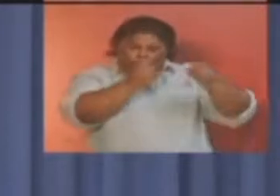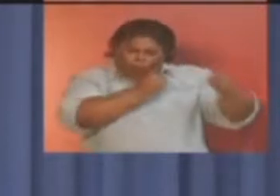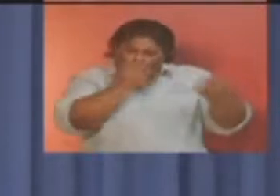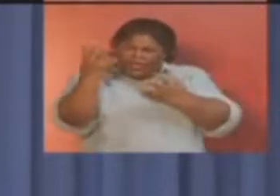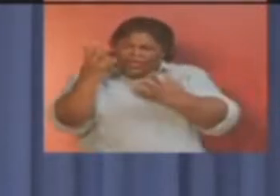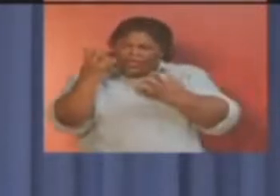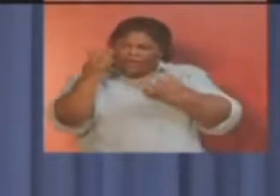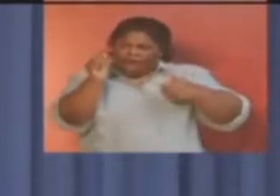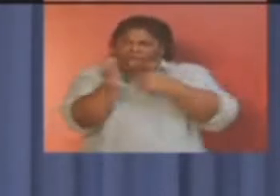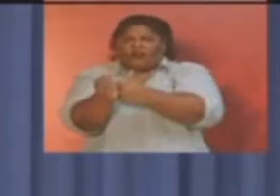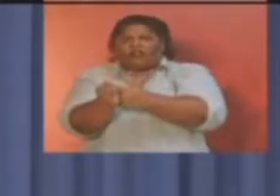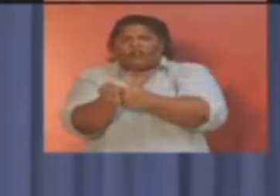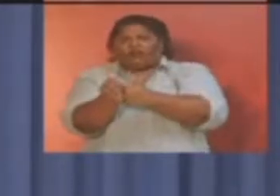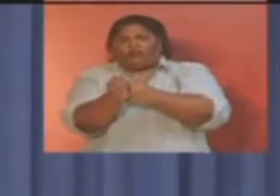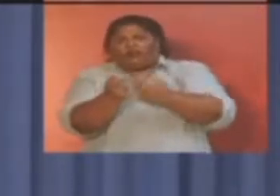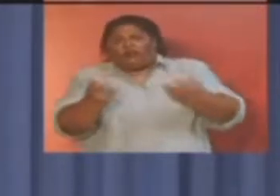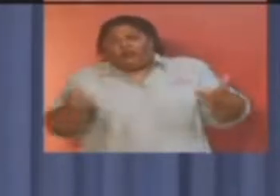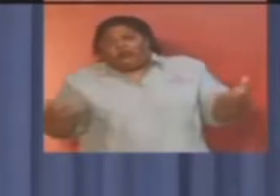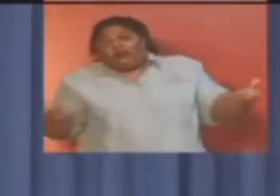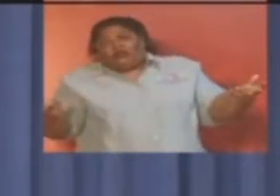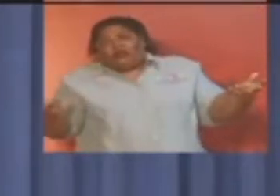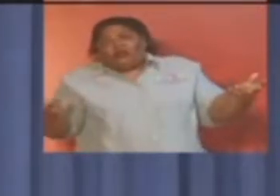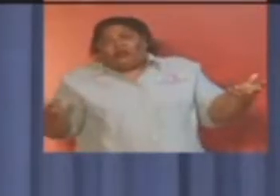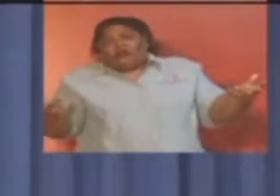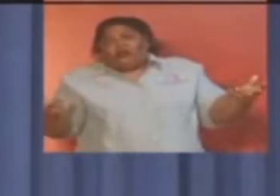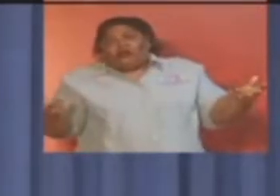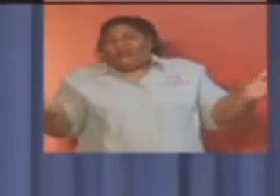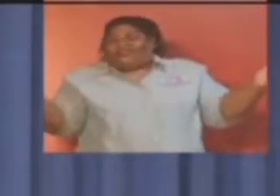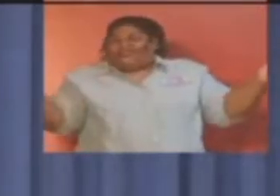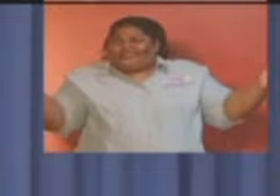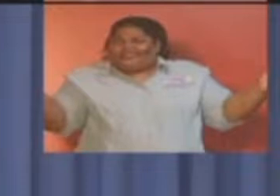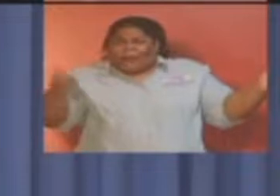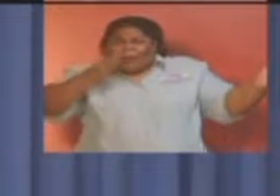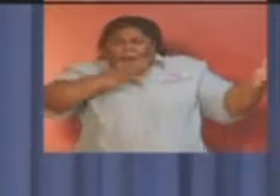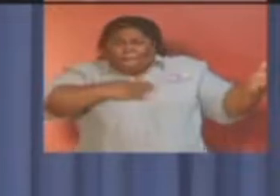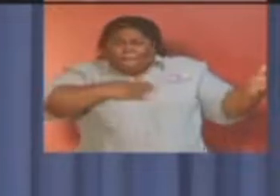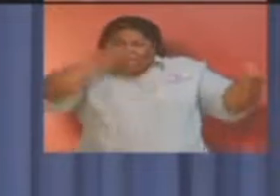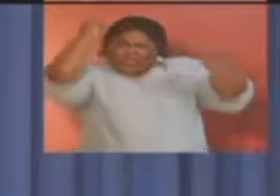from the threat that is in front of us. I don't have to tell you,